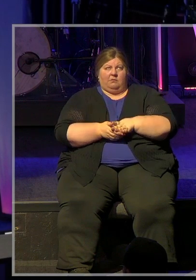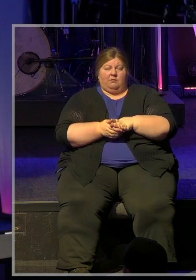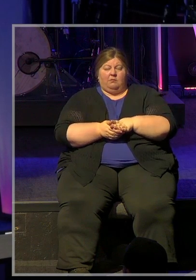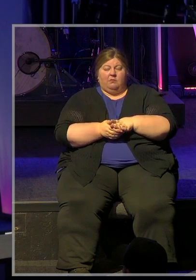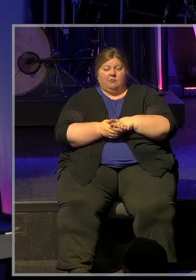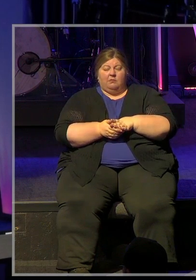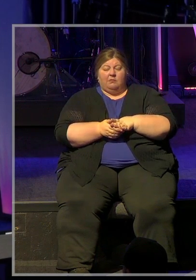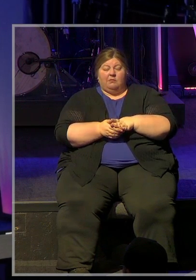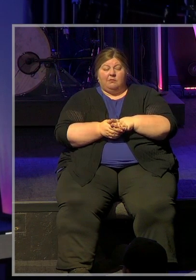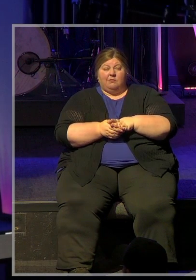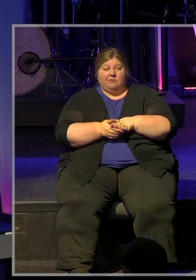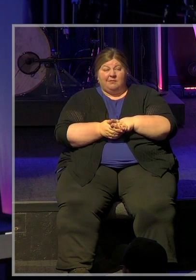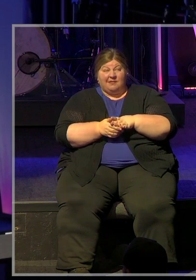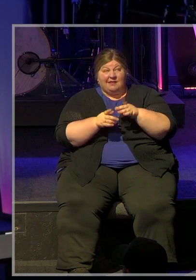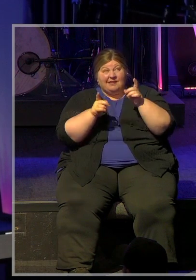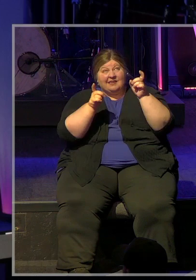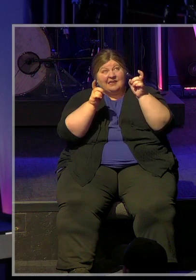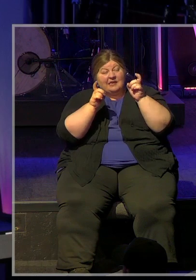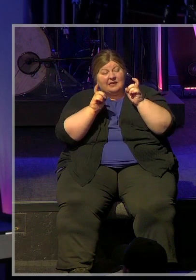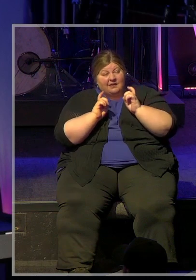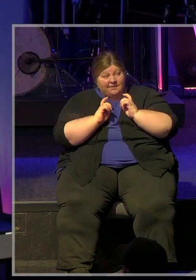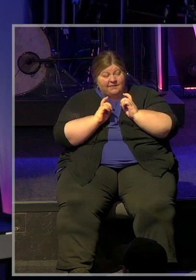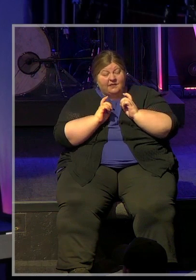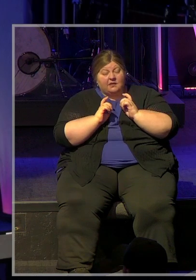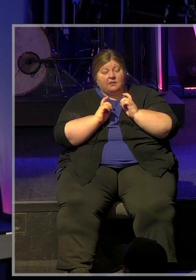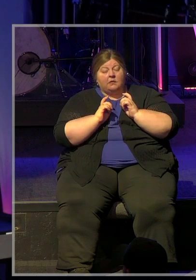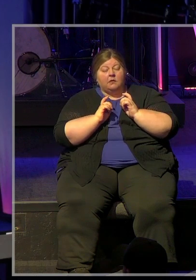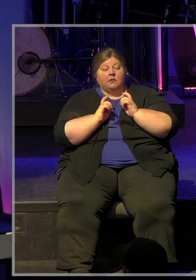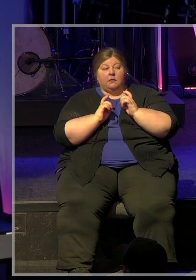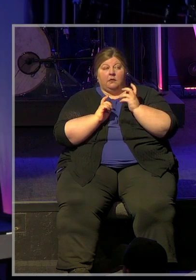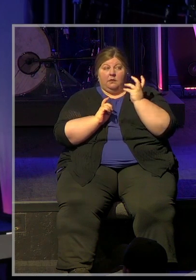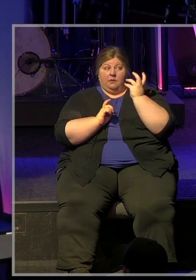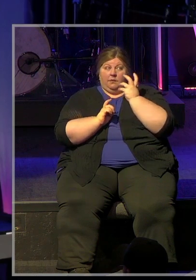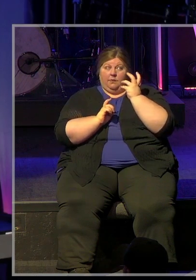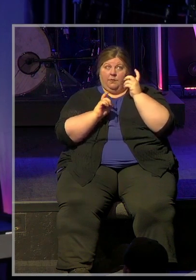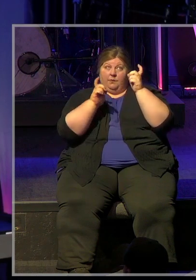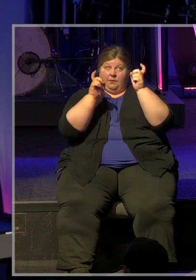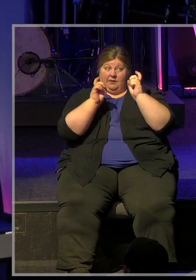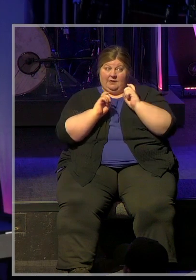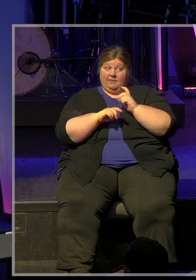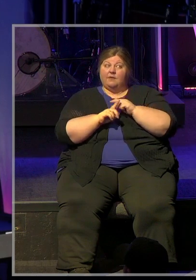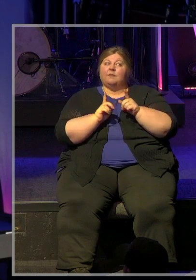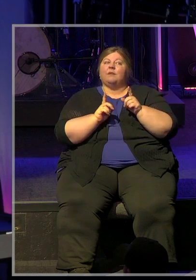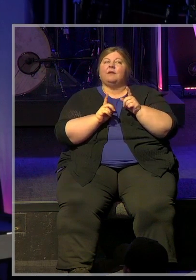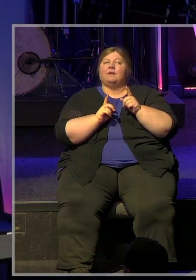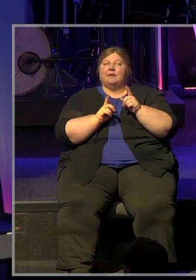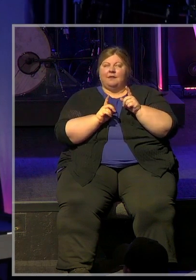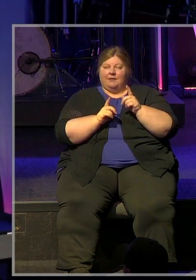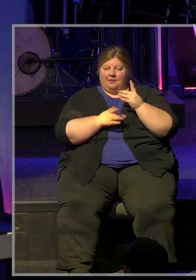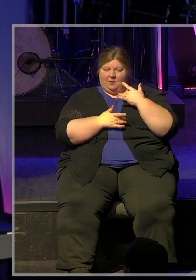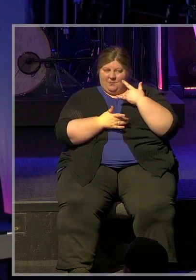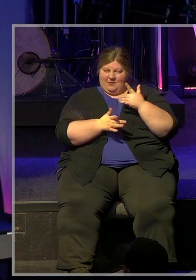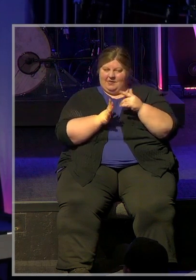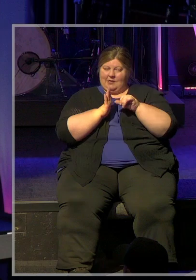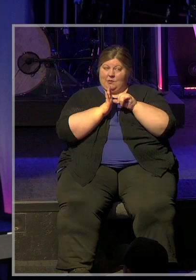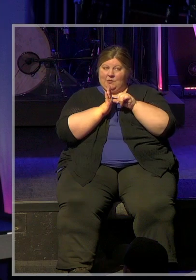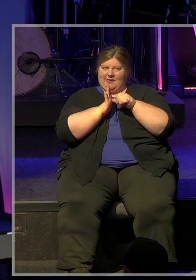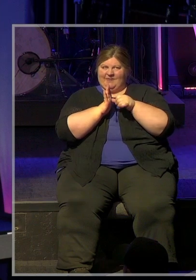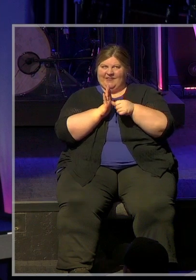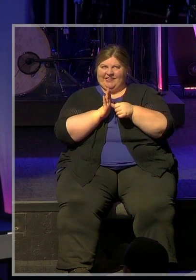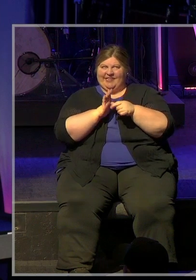It has been a gift. It's been an extraordinary gift, but we often emphasize the